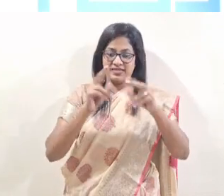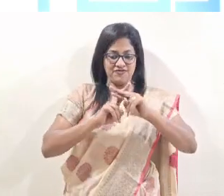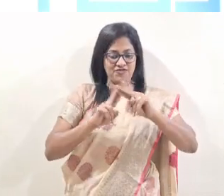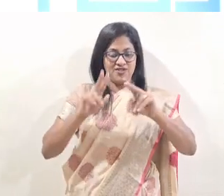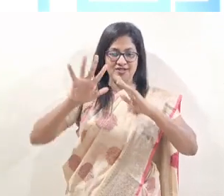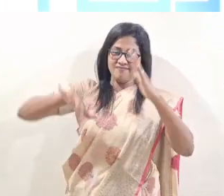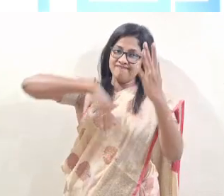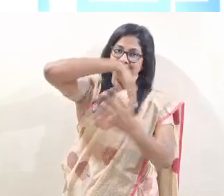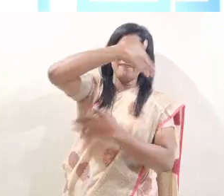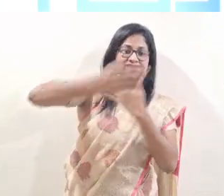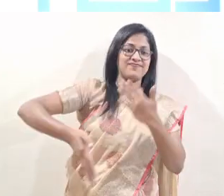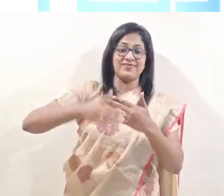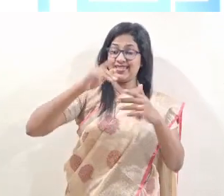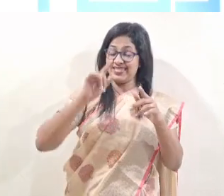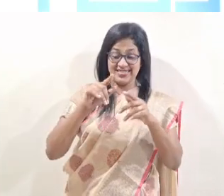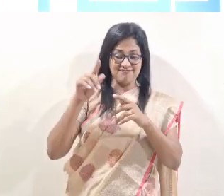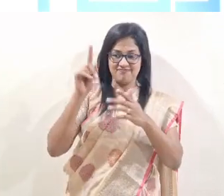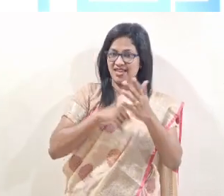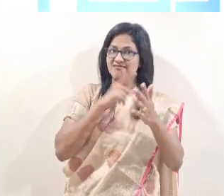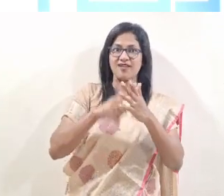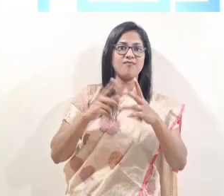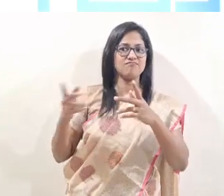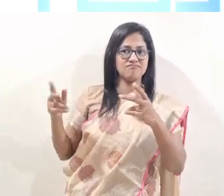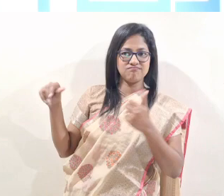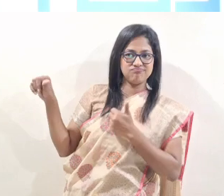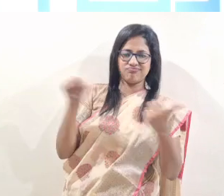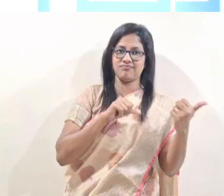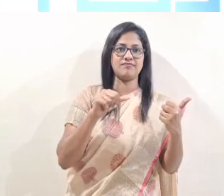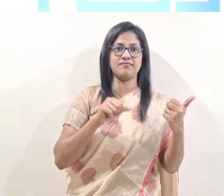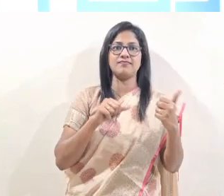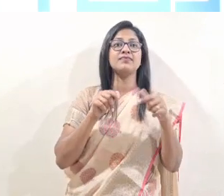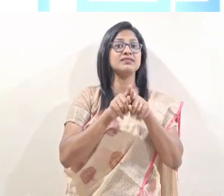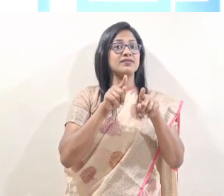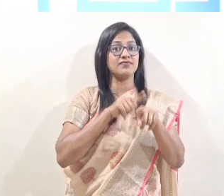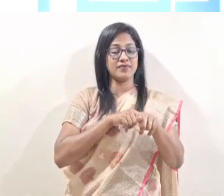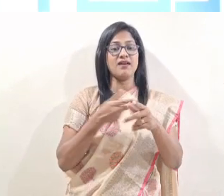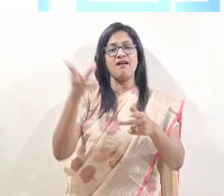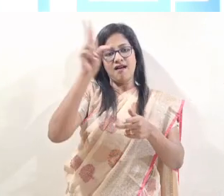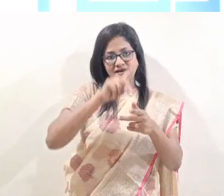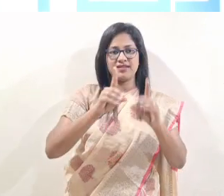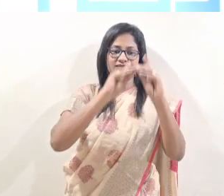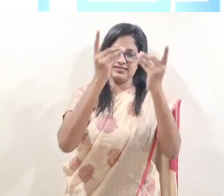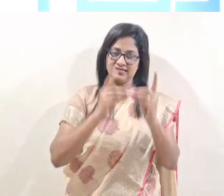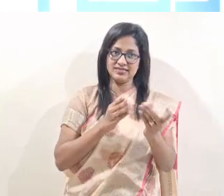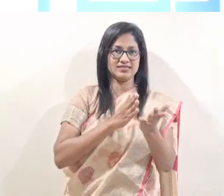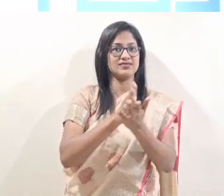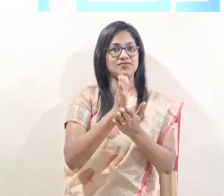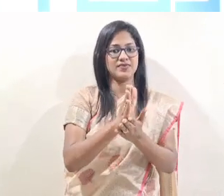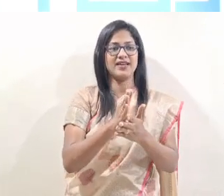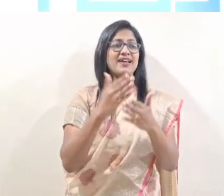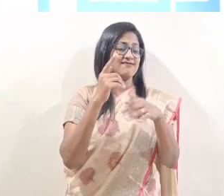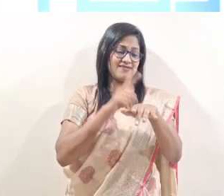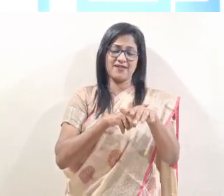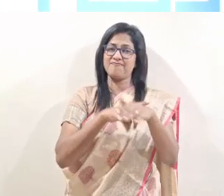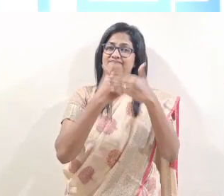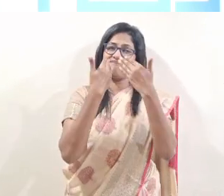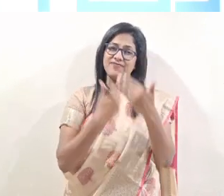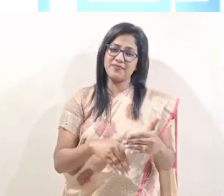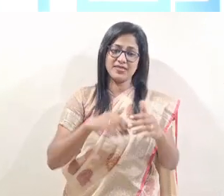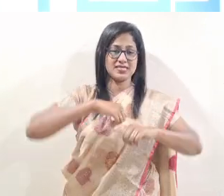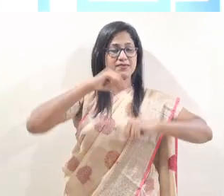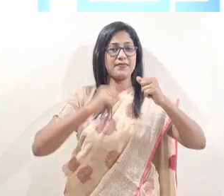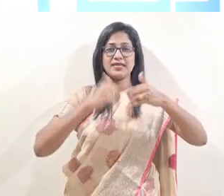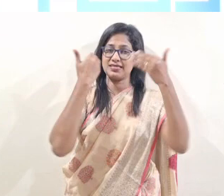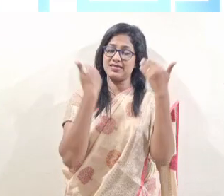like upside down in a way and redesigned it in the limited space. We